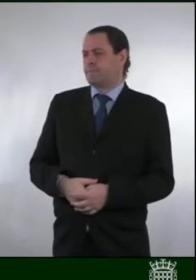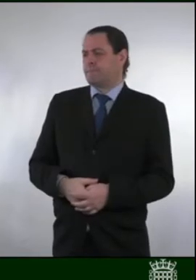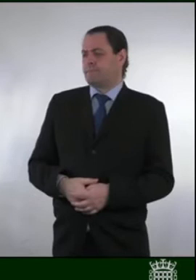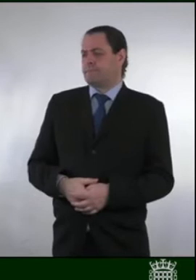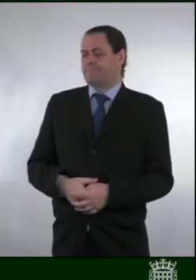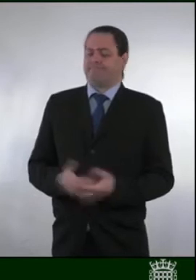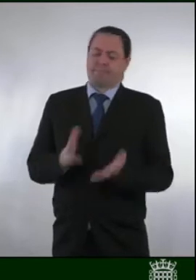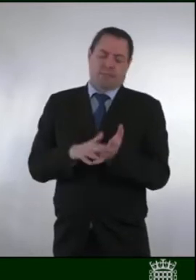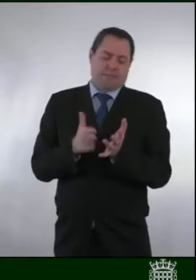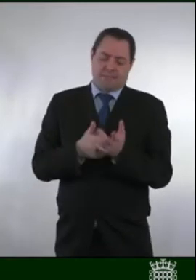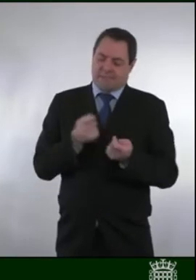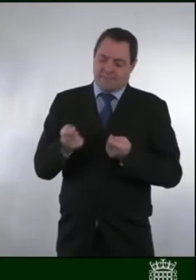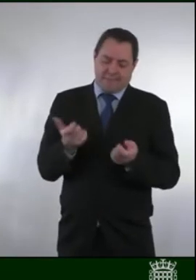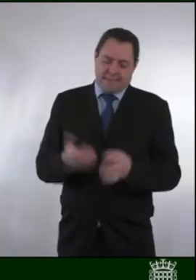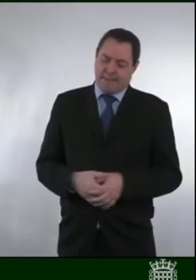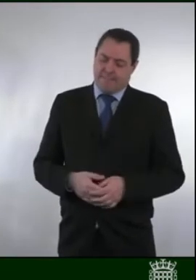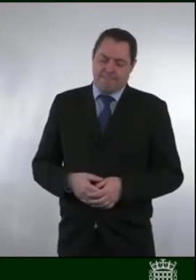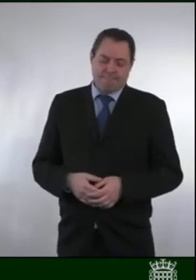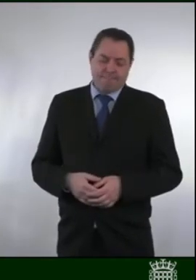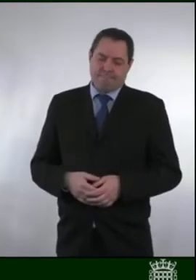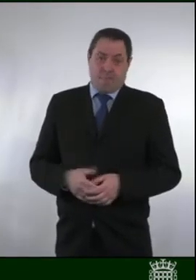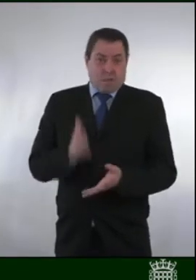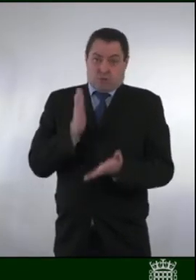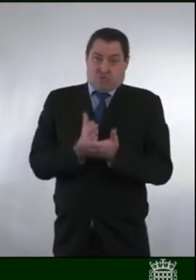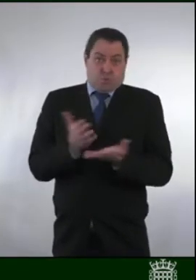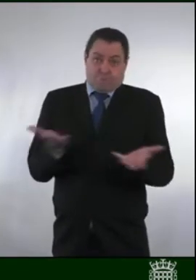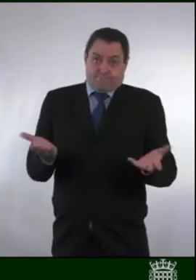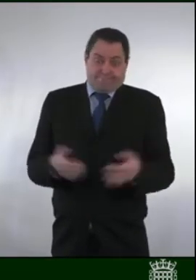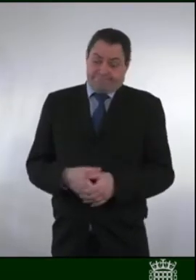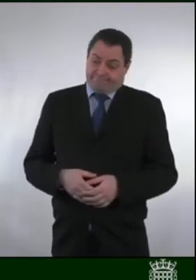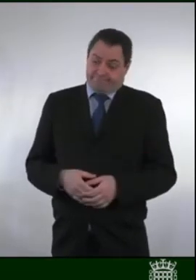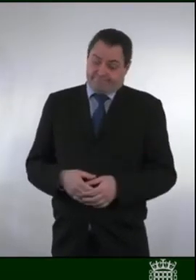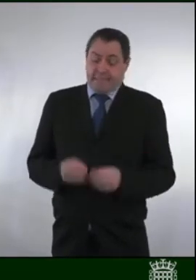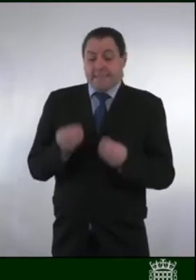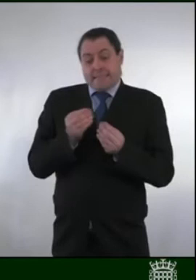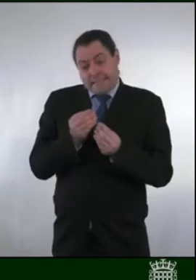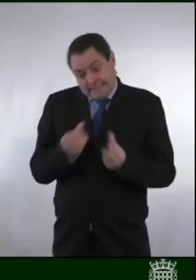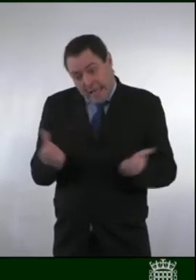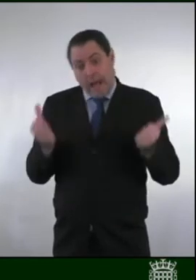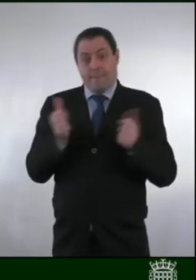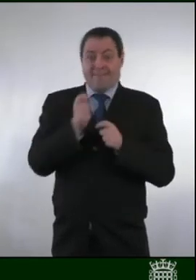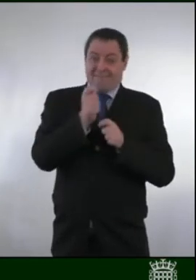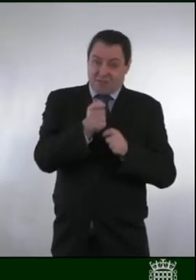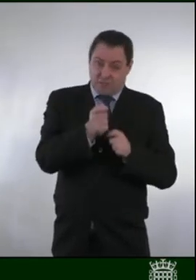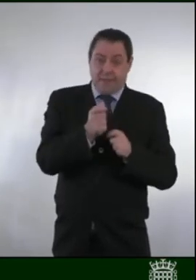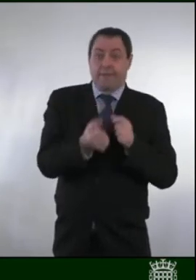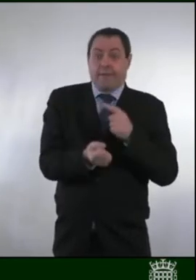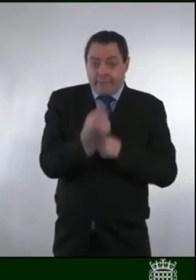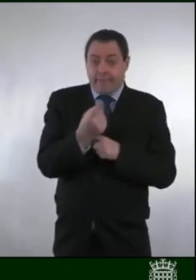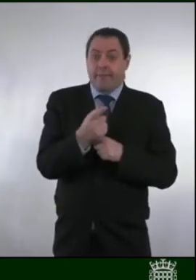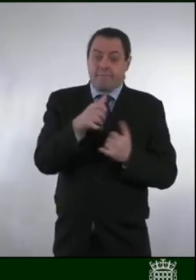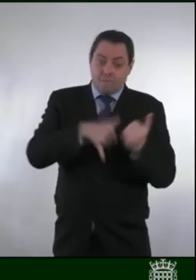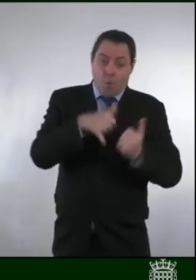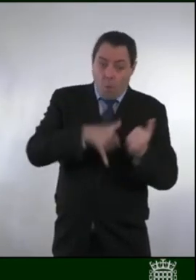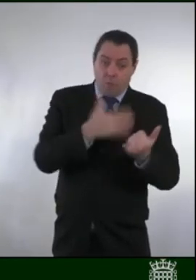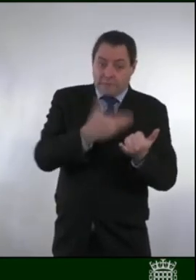Mr. Speaker, it is absolutely true that some British fishermen have faced barriers at